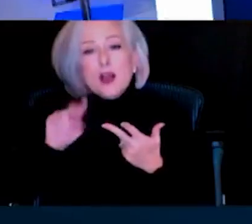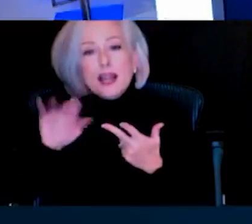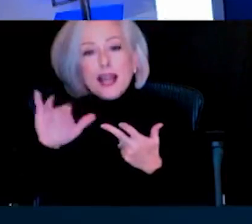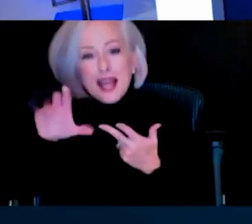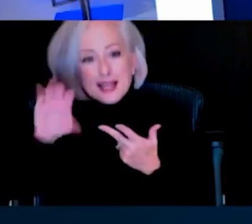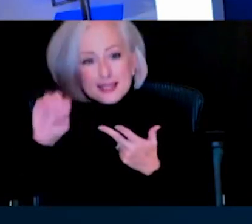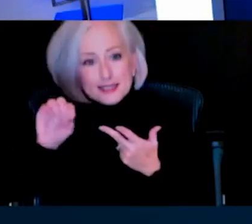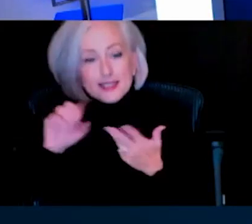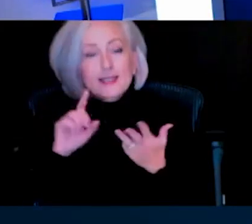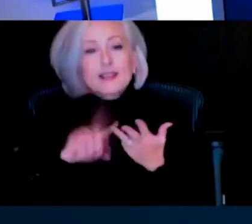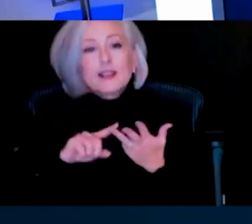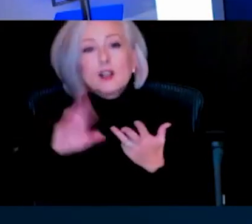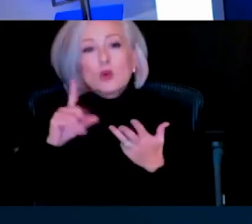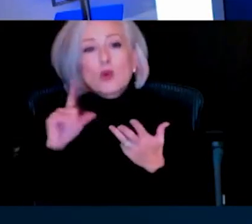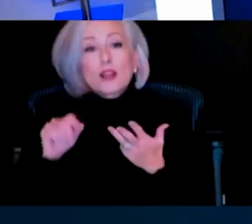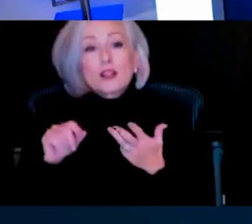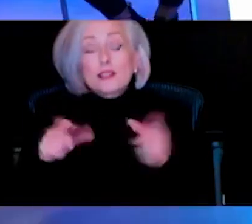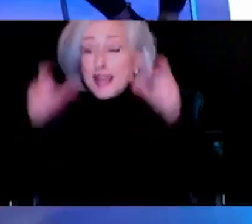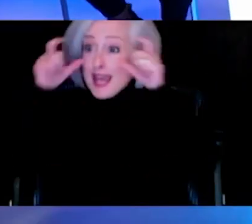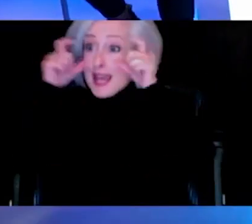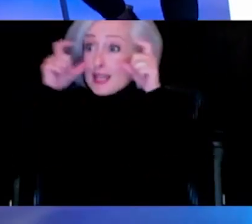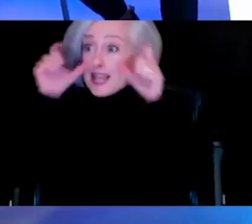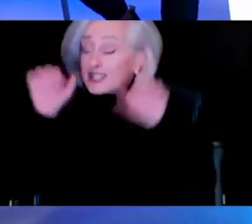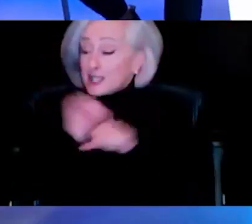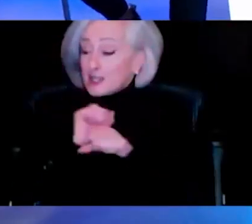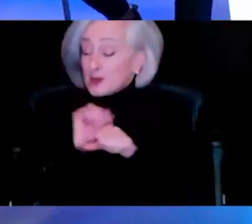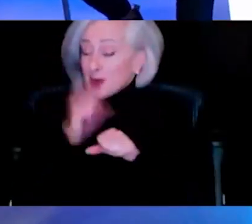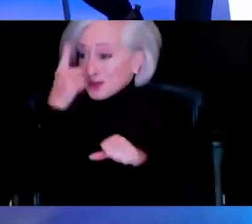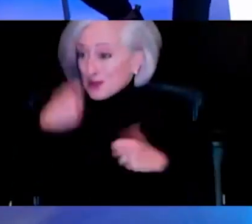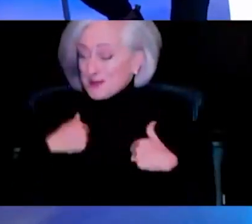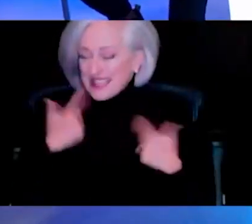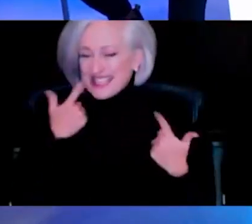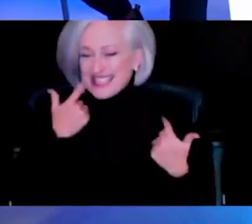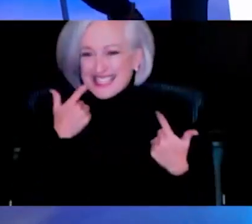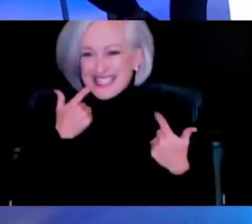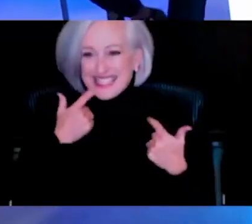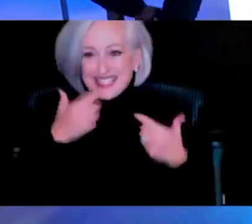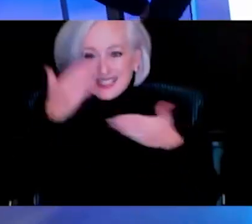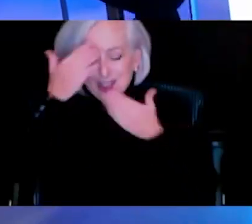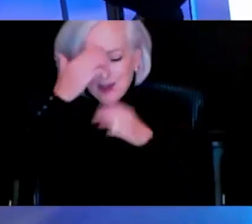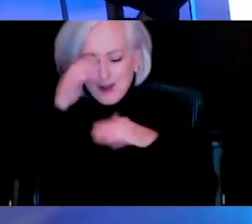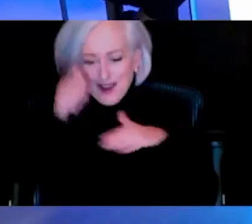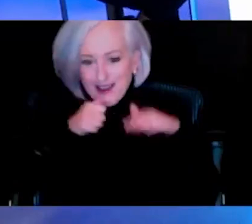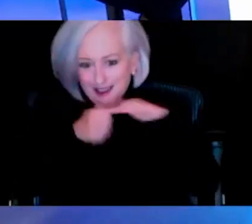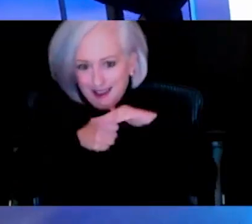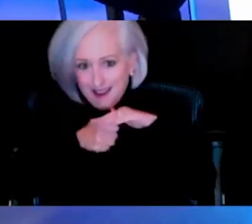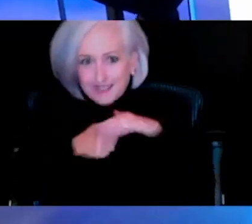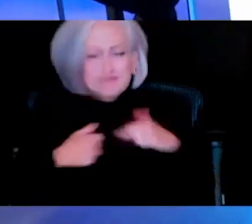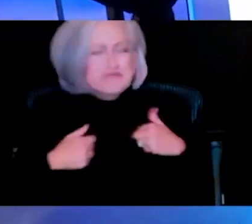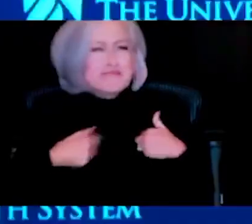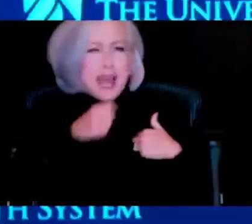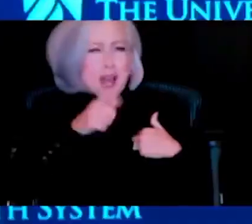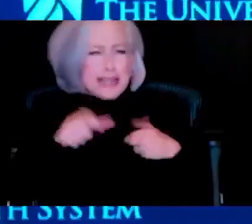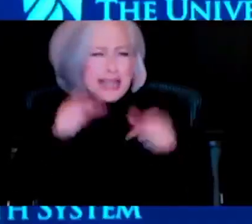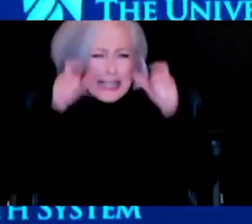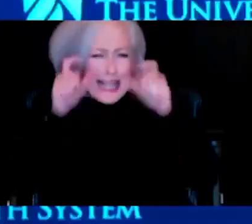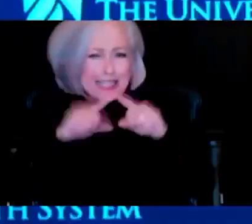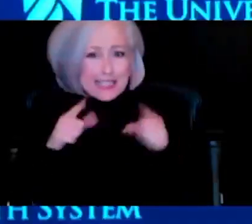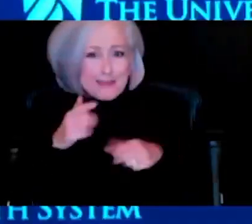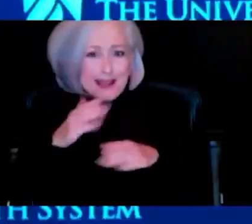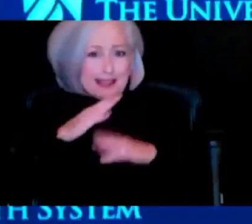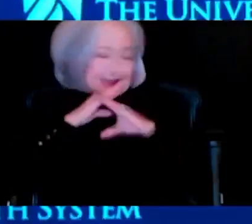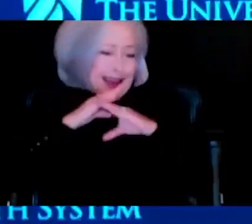pair of glasses works great for me. So. Yeah. Is that you decided it? You hide it. I hear you. I don't even need these. You know, I know